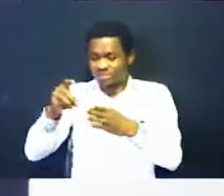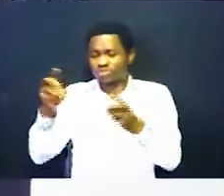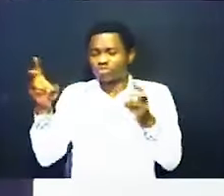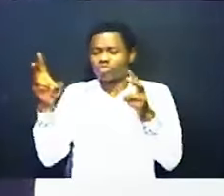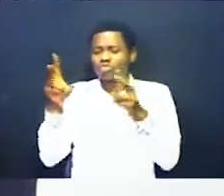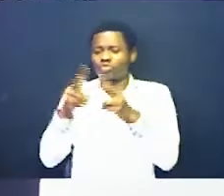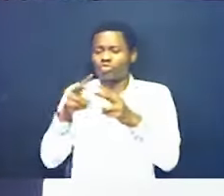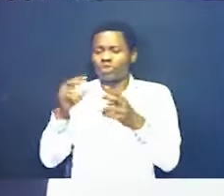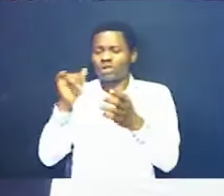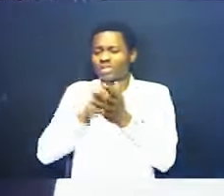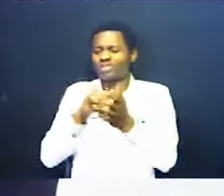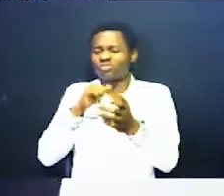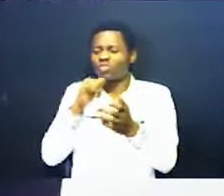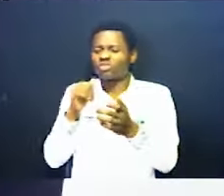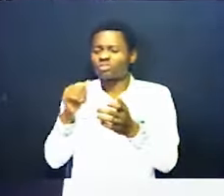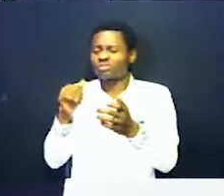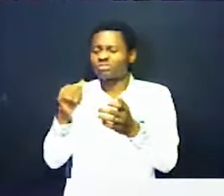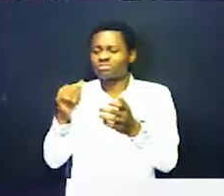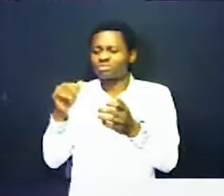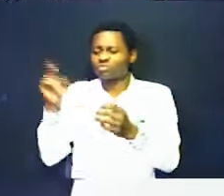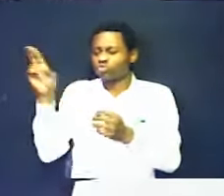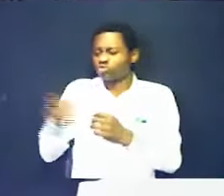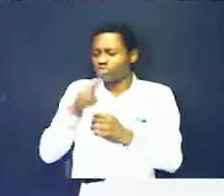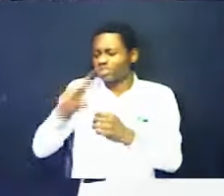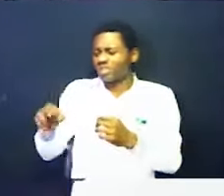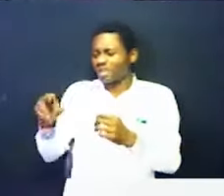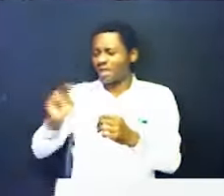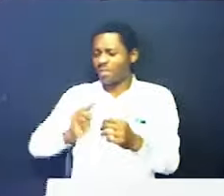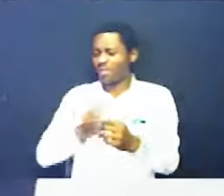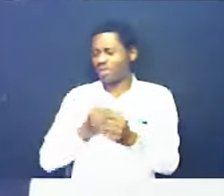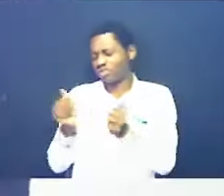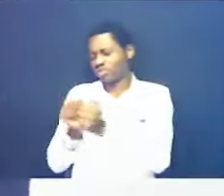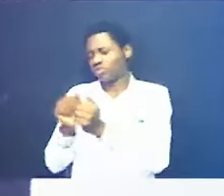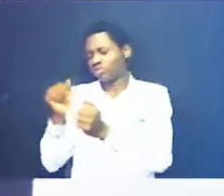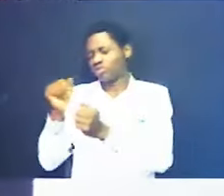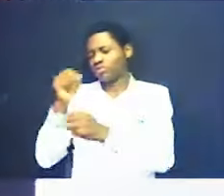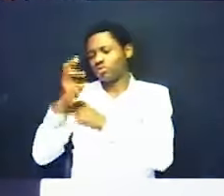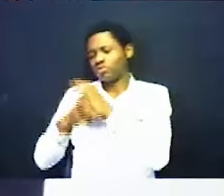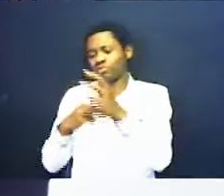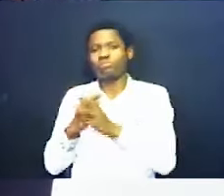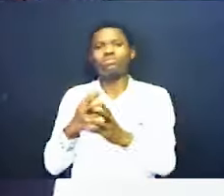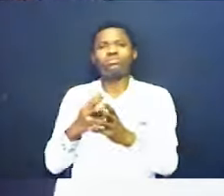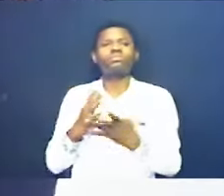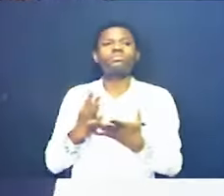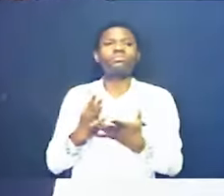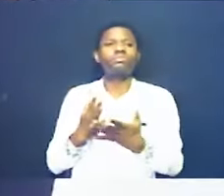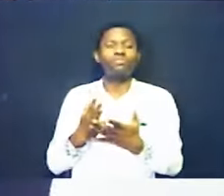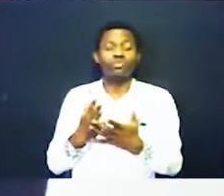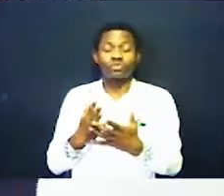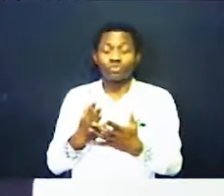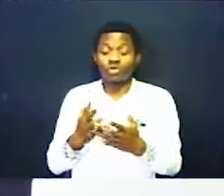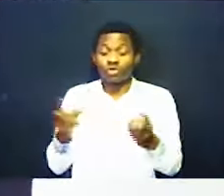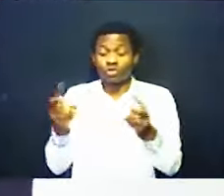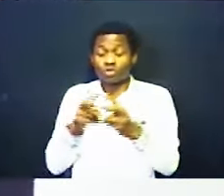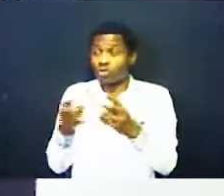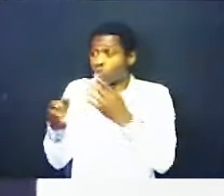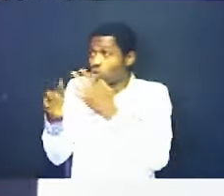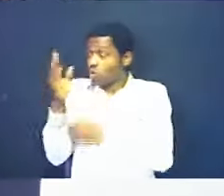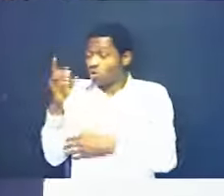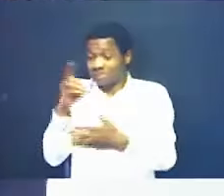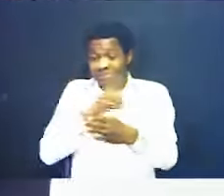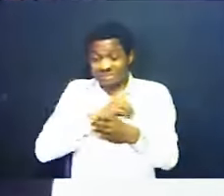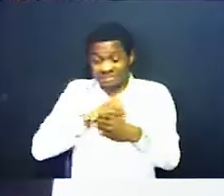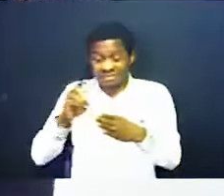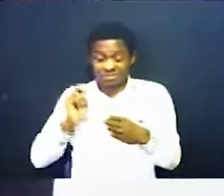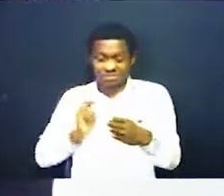do we get from here? When we are disciplined, He does so so that we